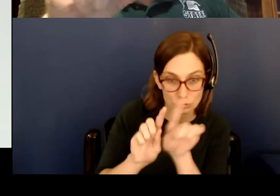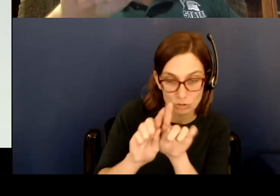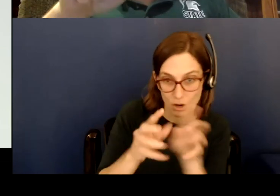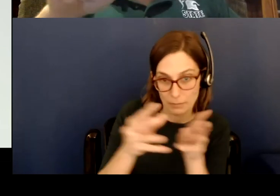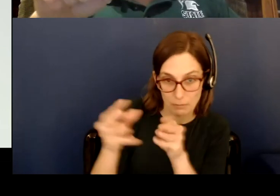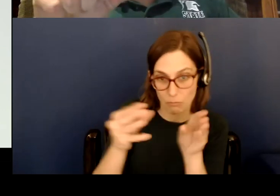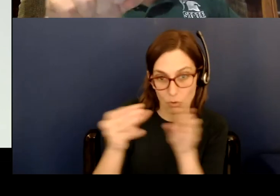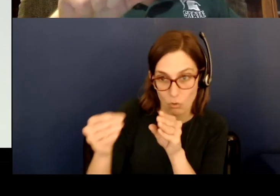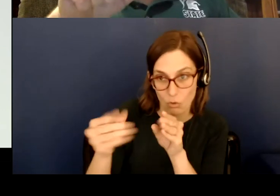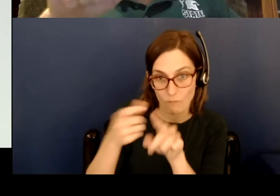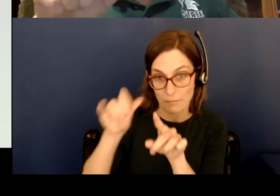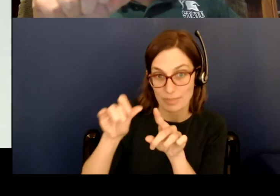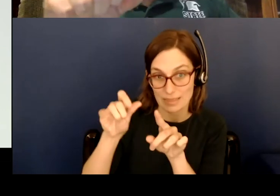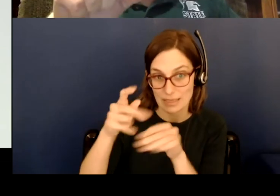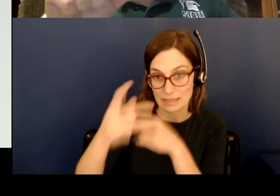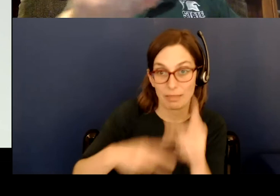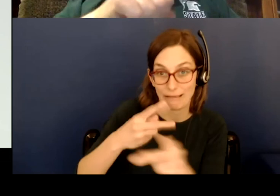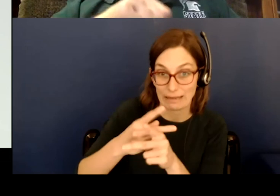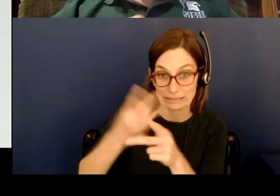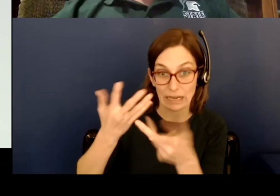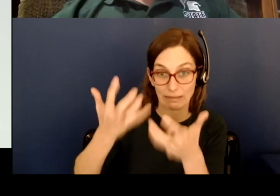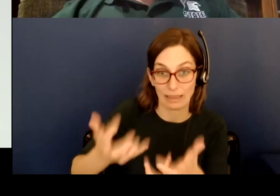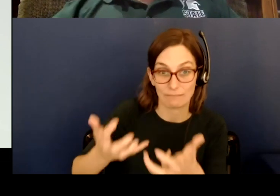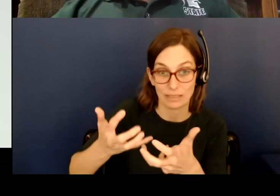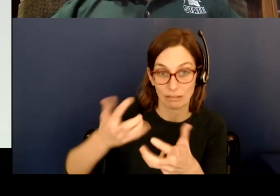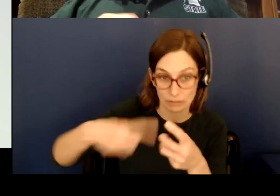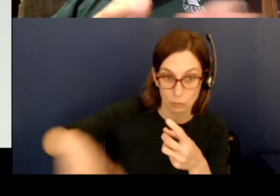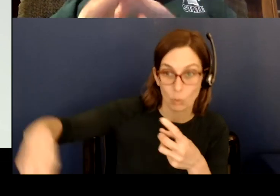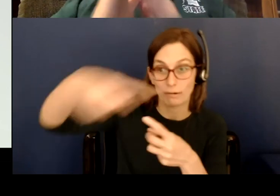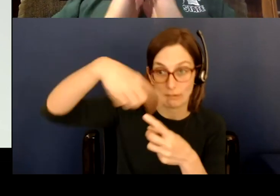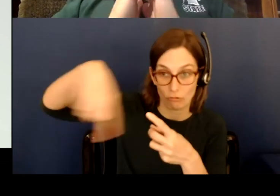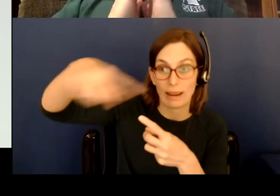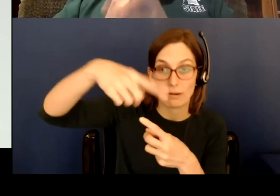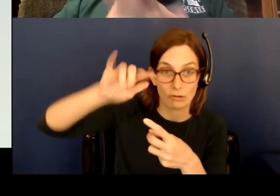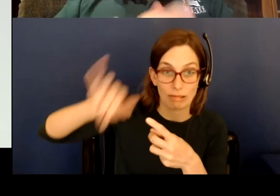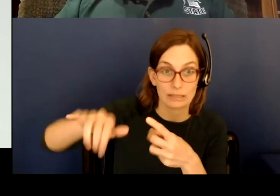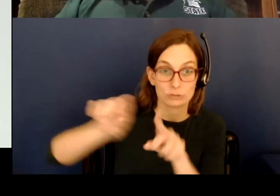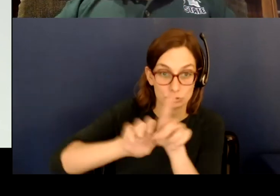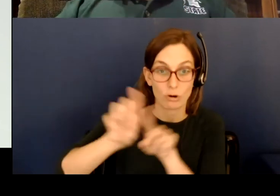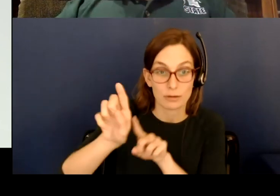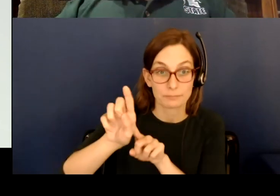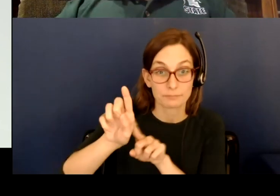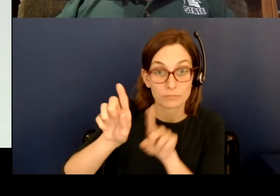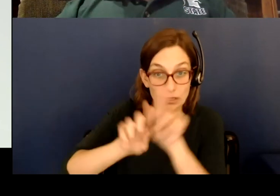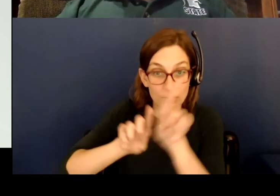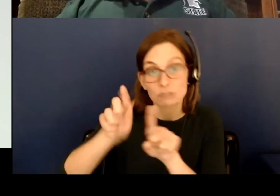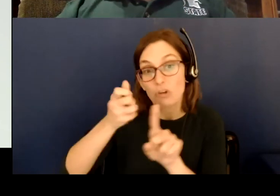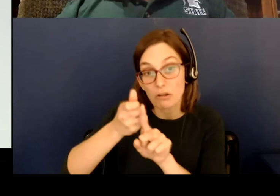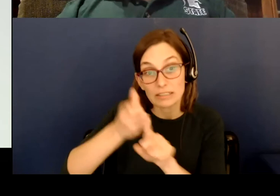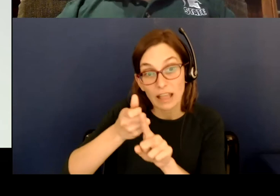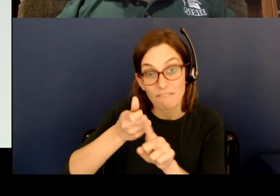this planet, a heavy planet that's orbiting around it. The star is a lot like our